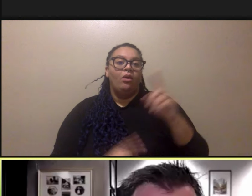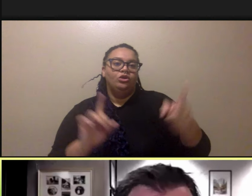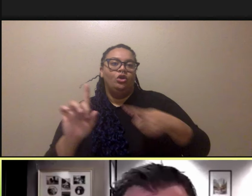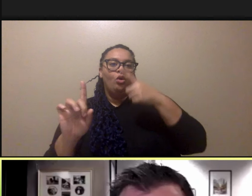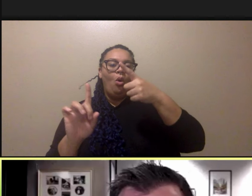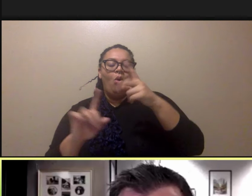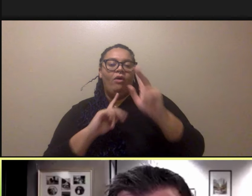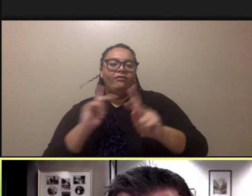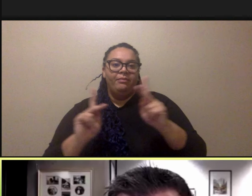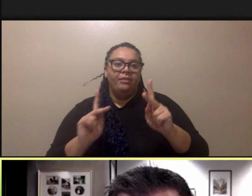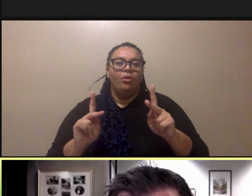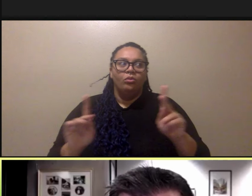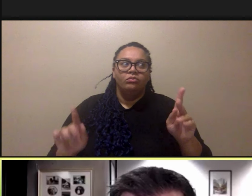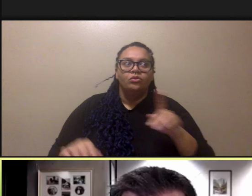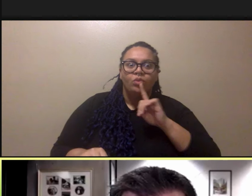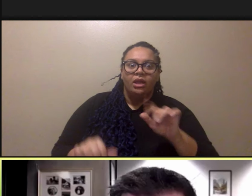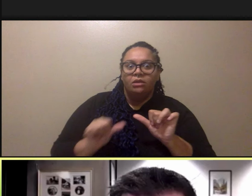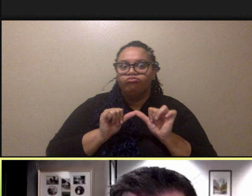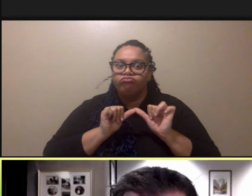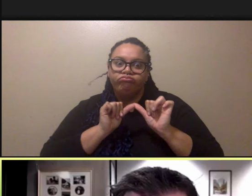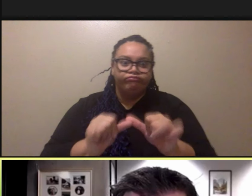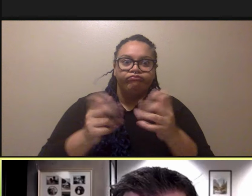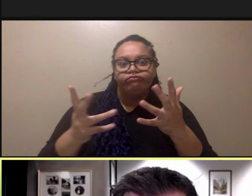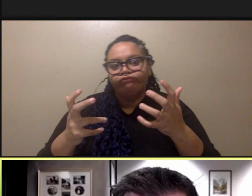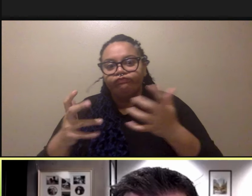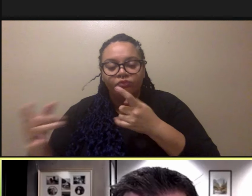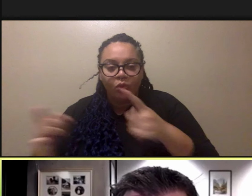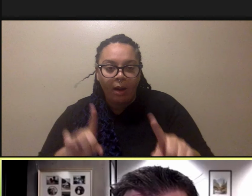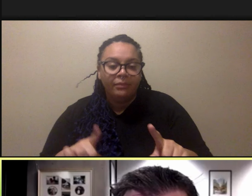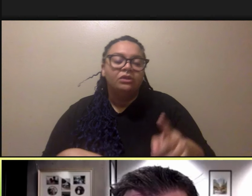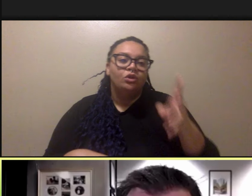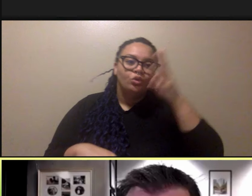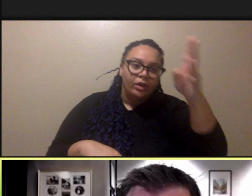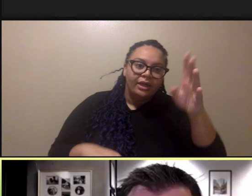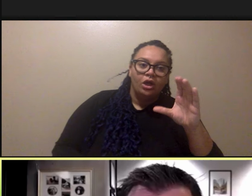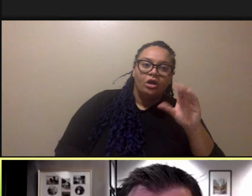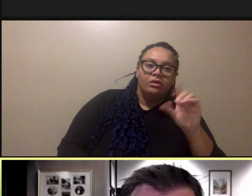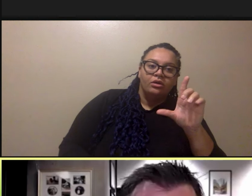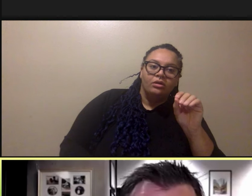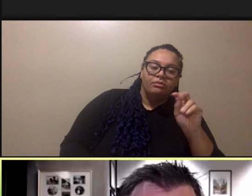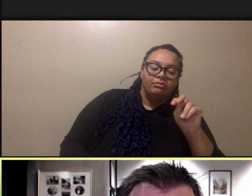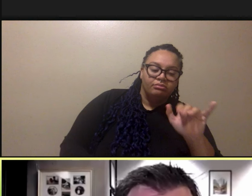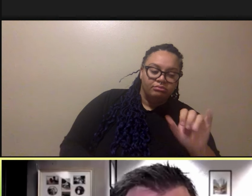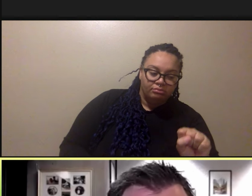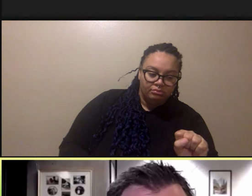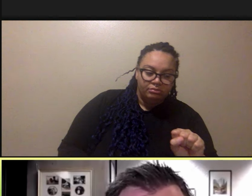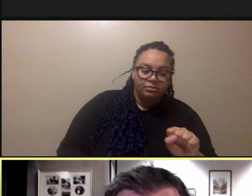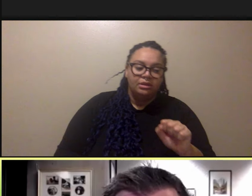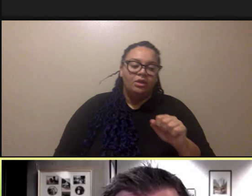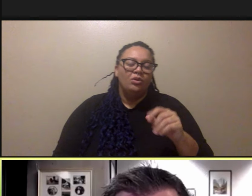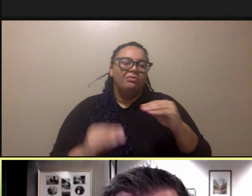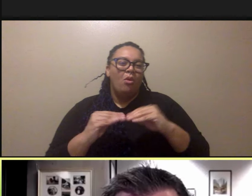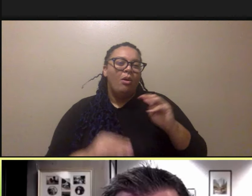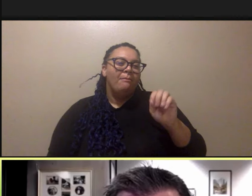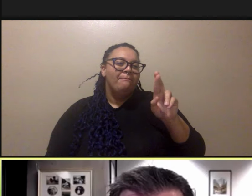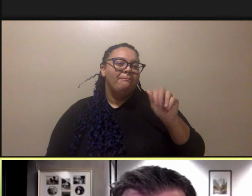ideal that they were trying to create in this this colony, was this this more, what they thought of as a more moral